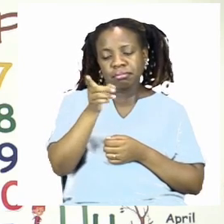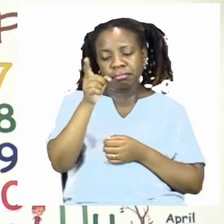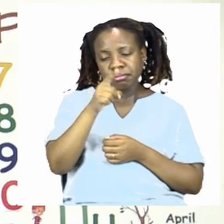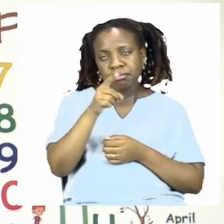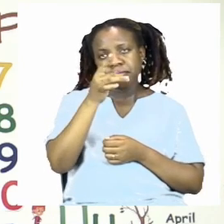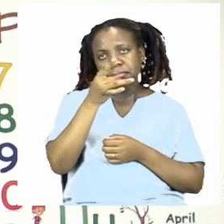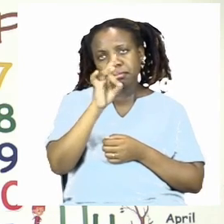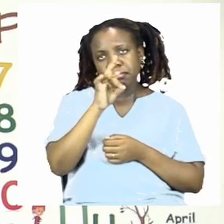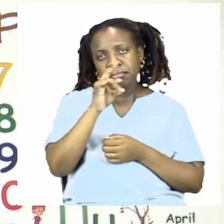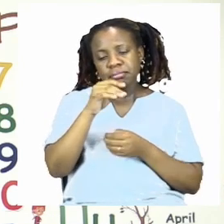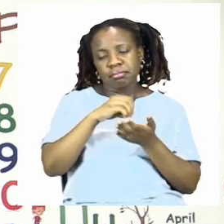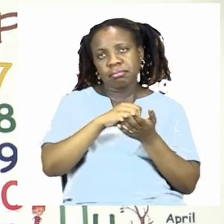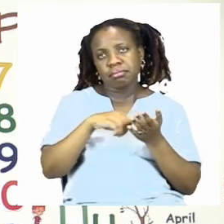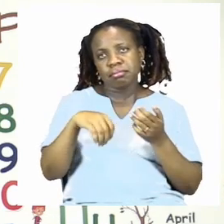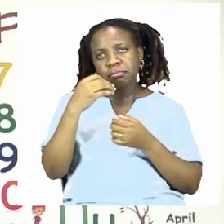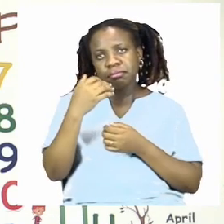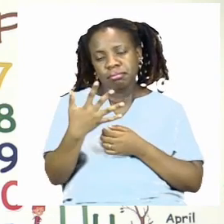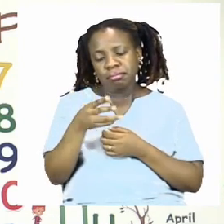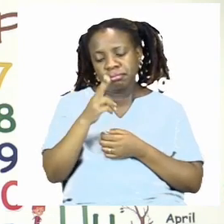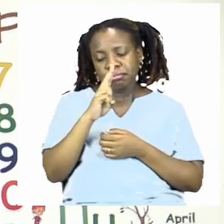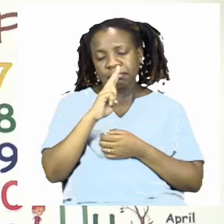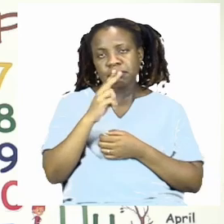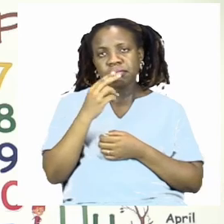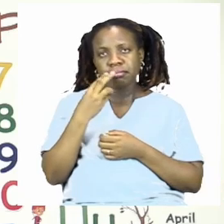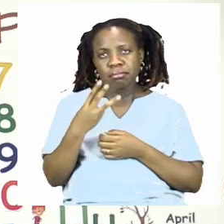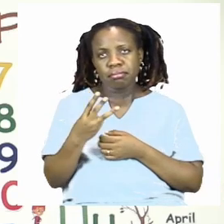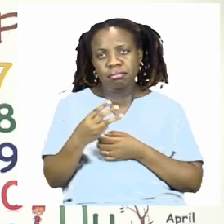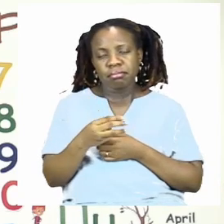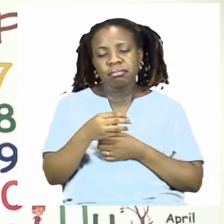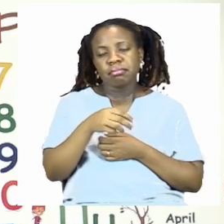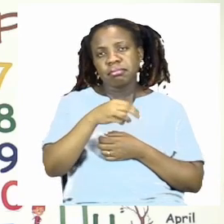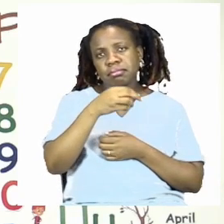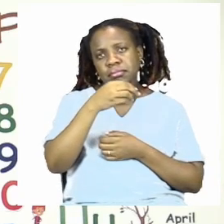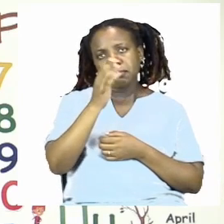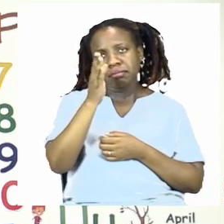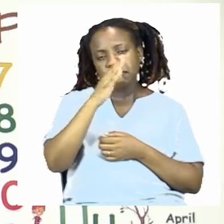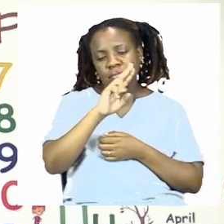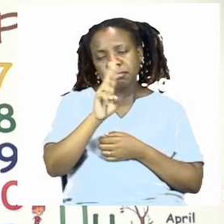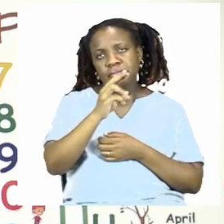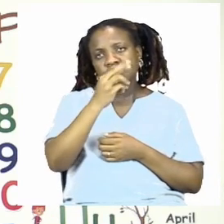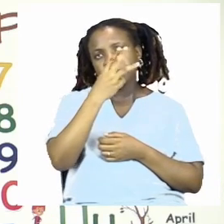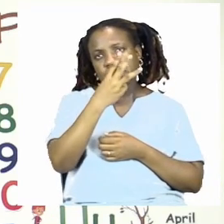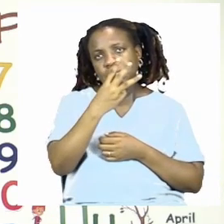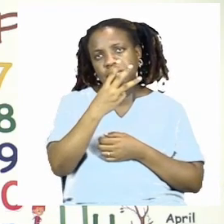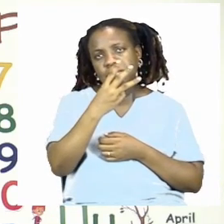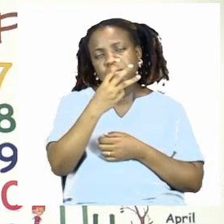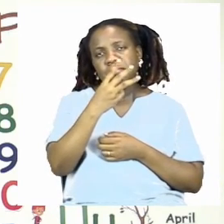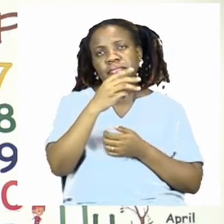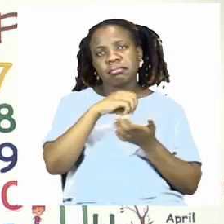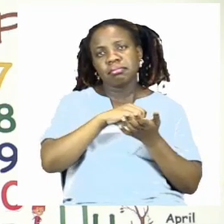3, and 3 minus 1 is equal to 2. And there we have it, boys and girls. Our answer for this sum